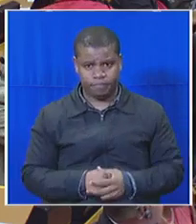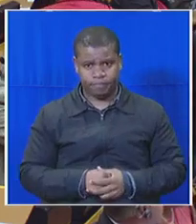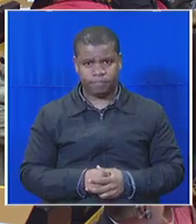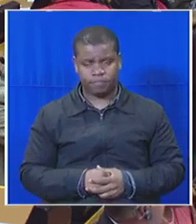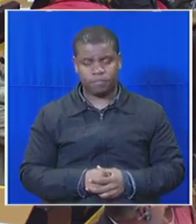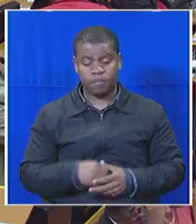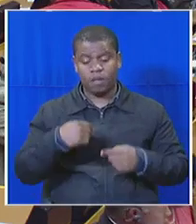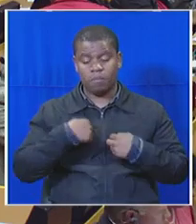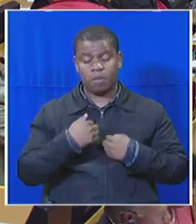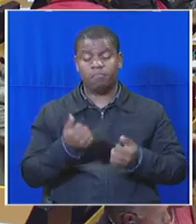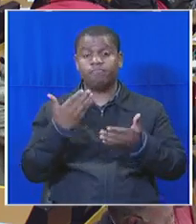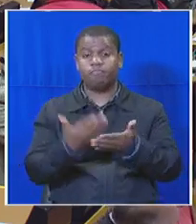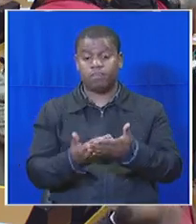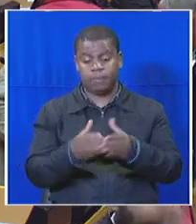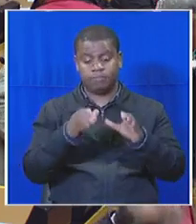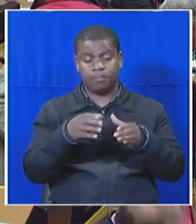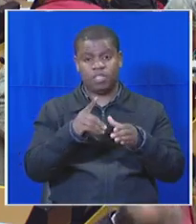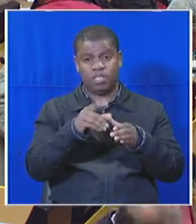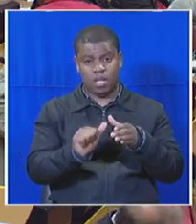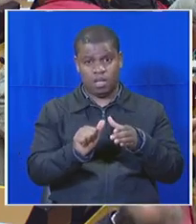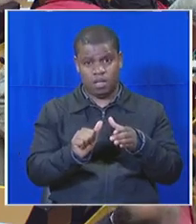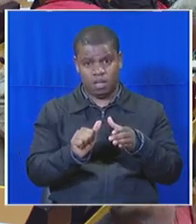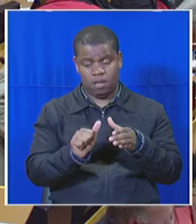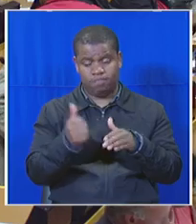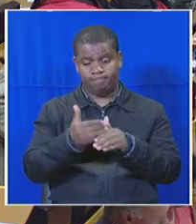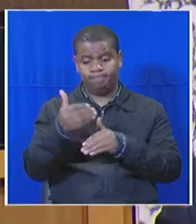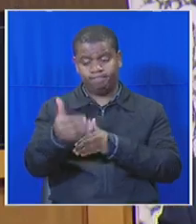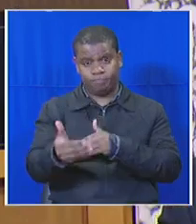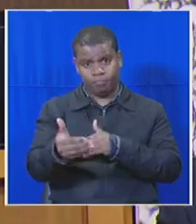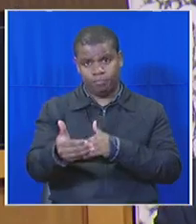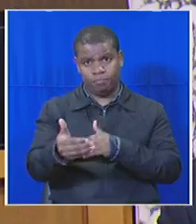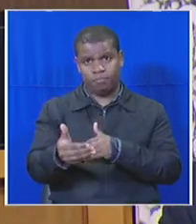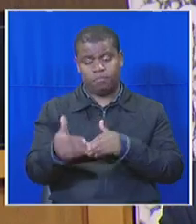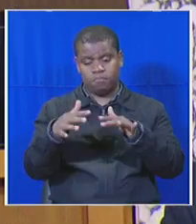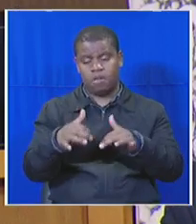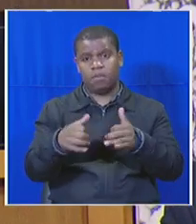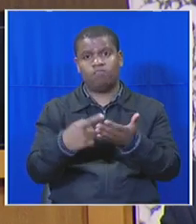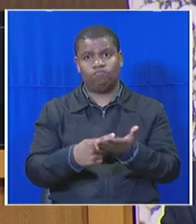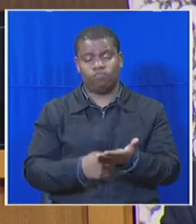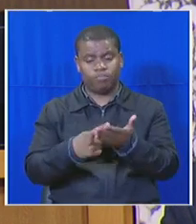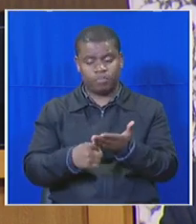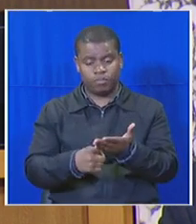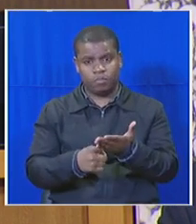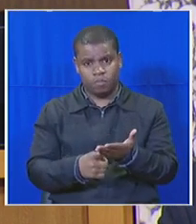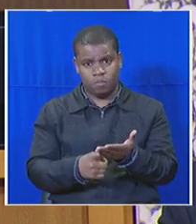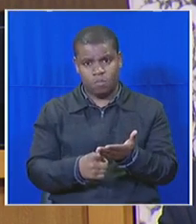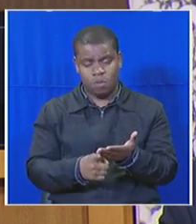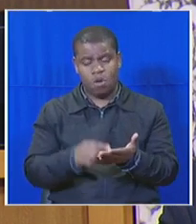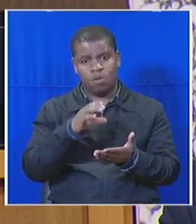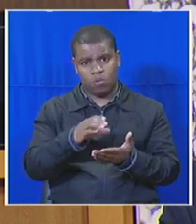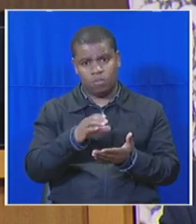I hereby move on behalf of the Democratic Alliance that at its next sitting, this House debates the Commission for Gender Equality's report on